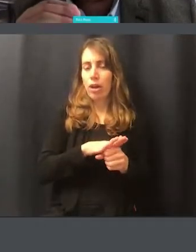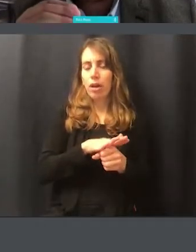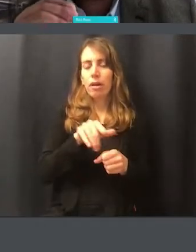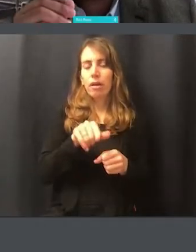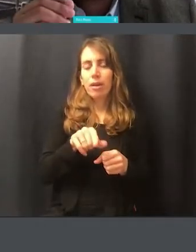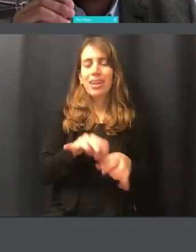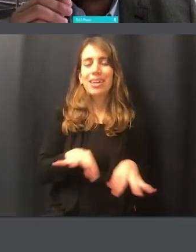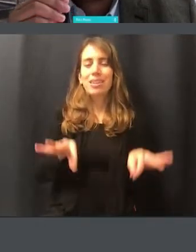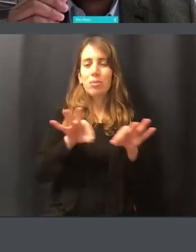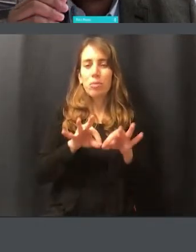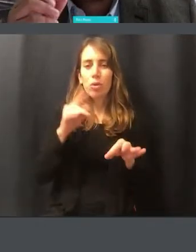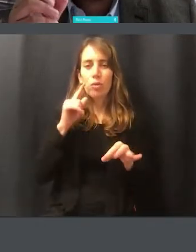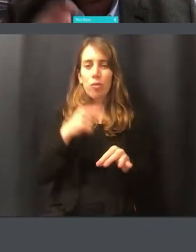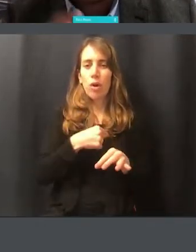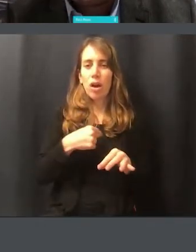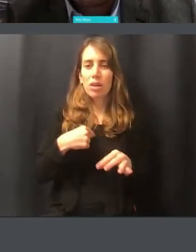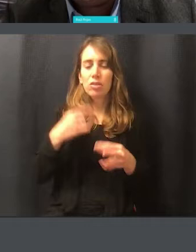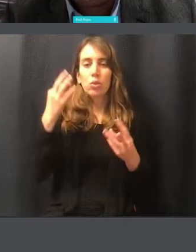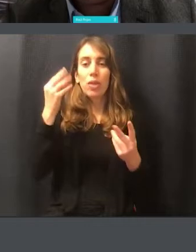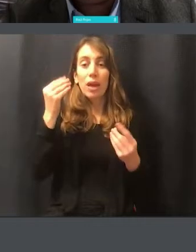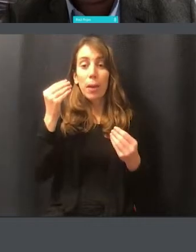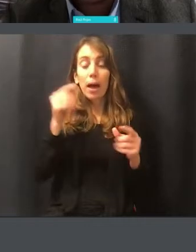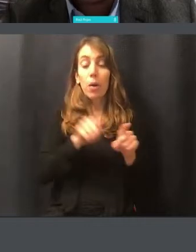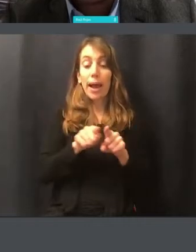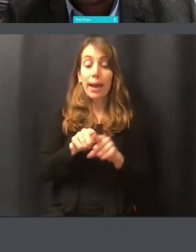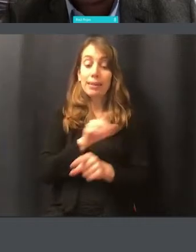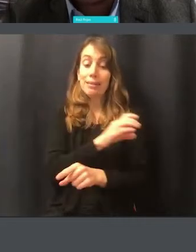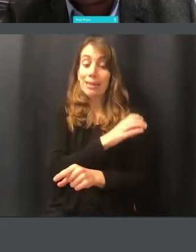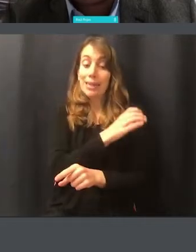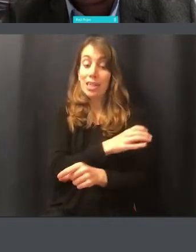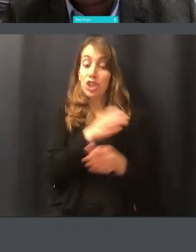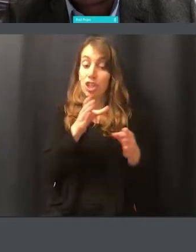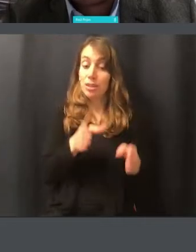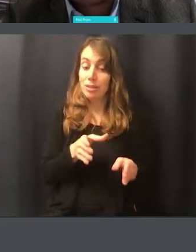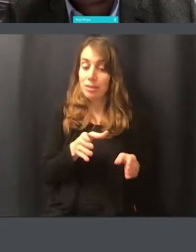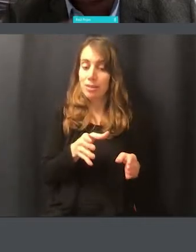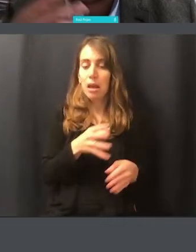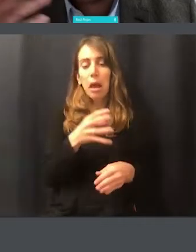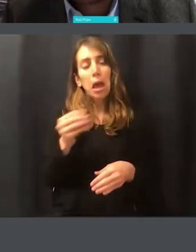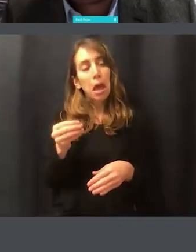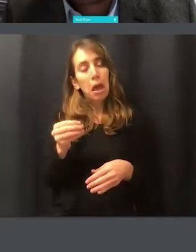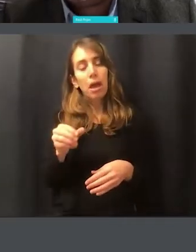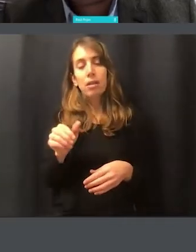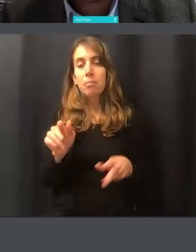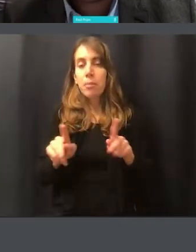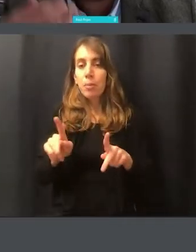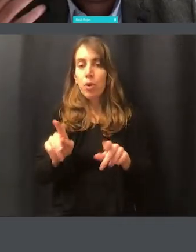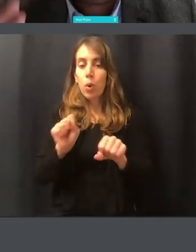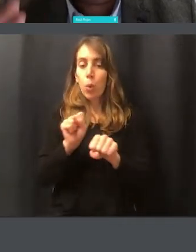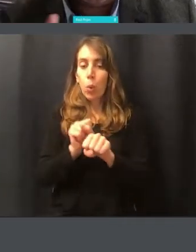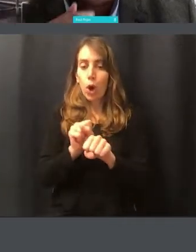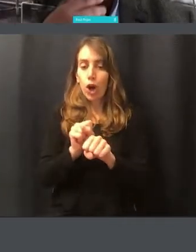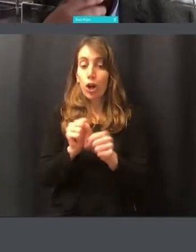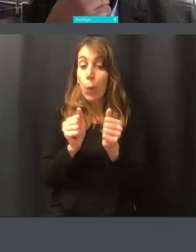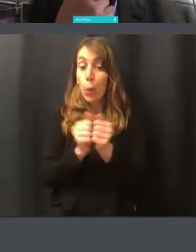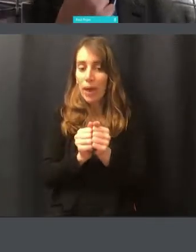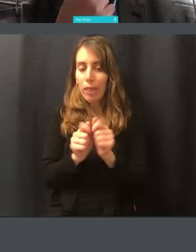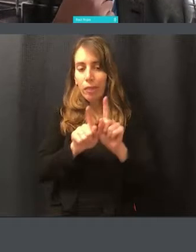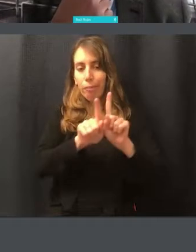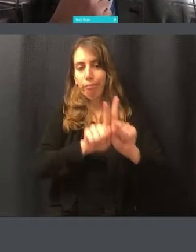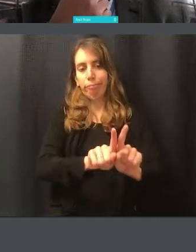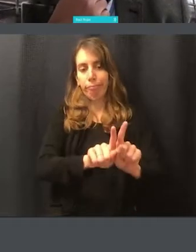think about, as clinicians, but also those of us who might work along with teachers or other